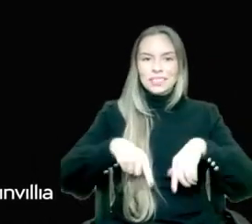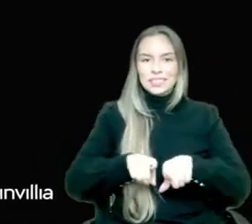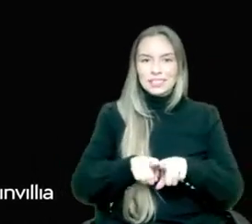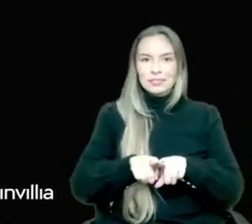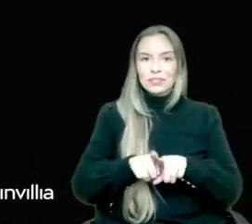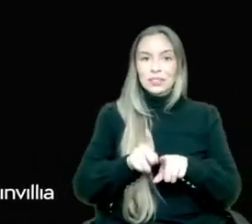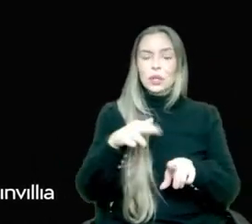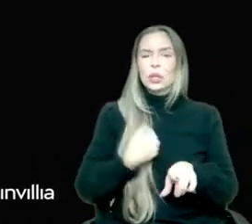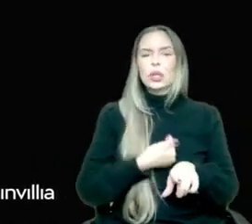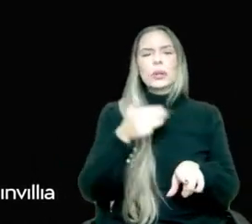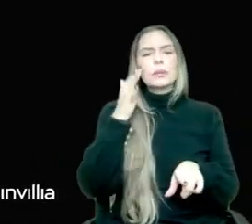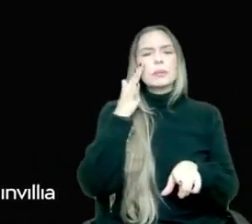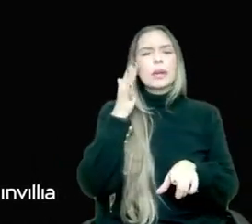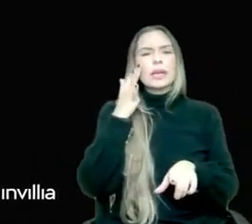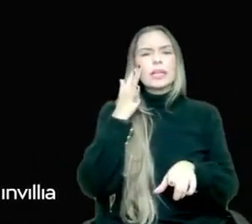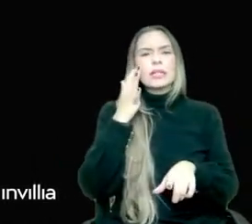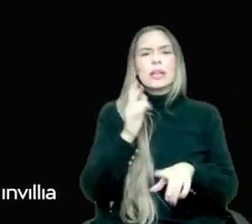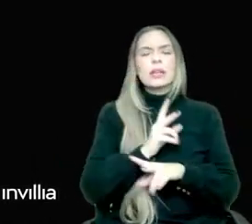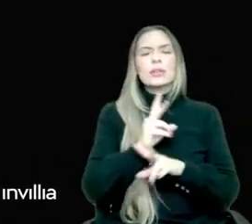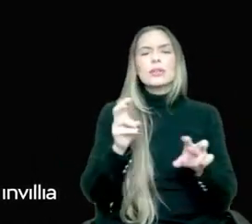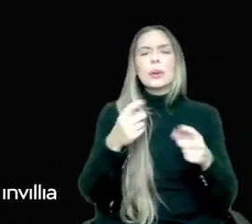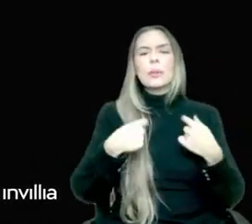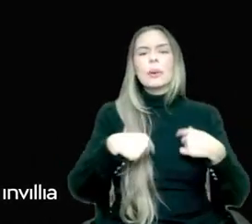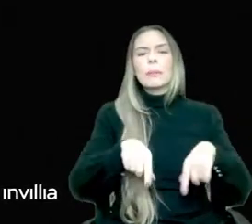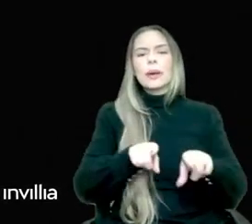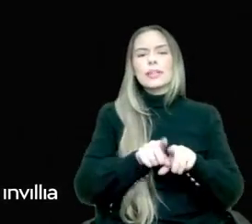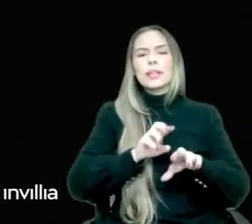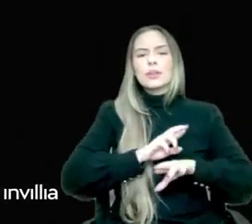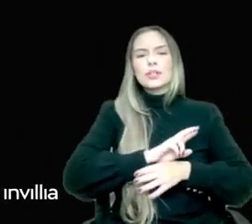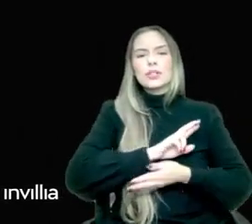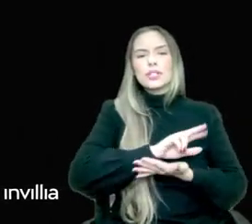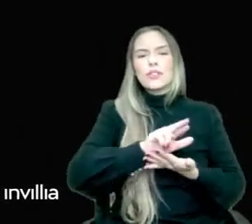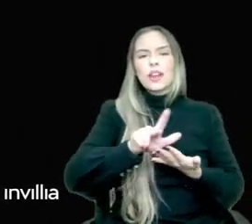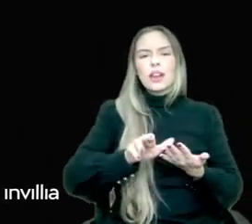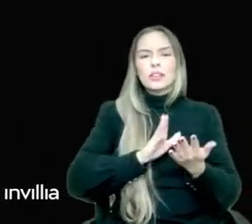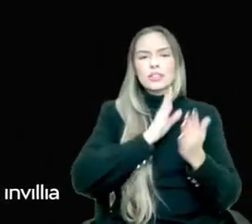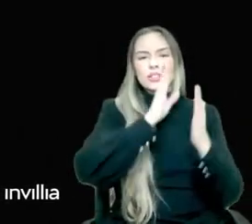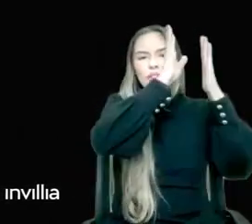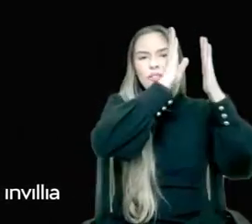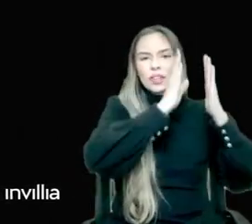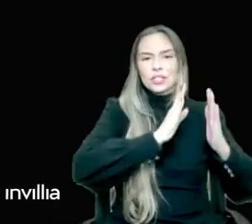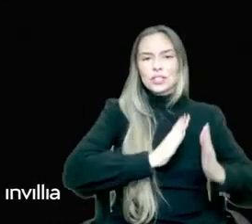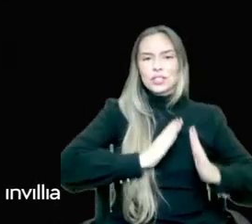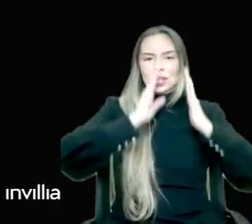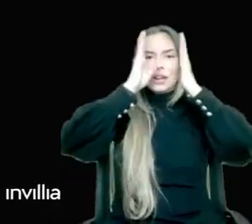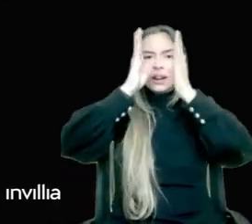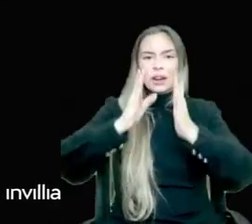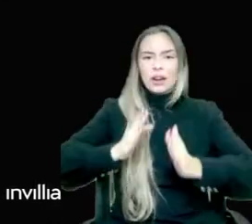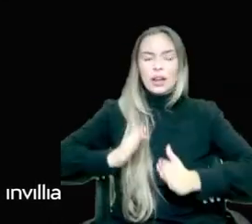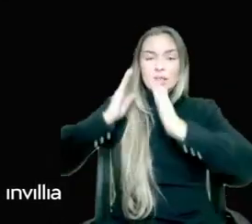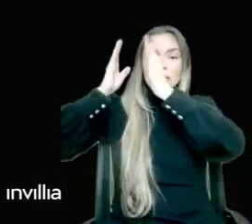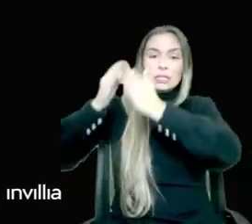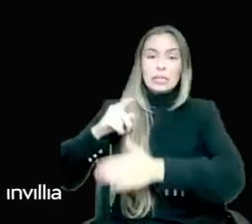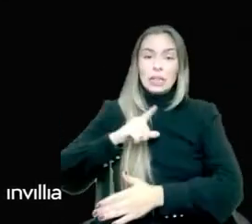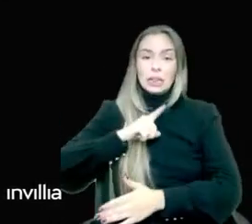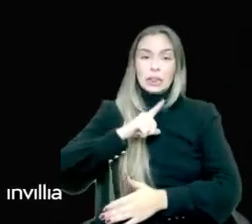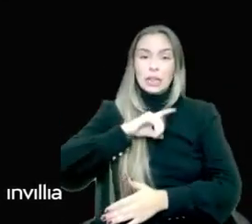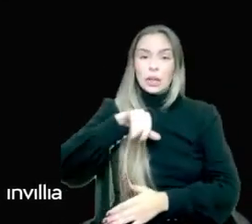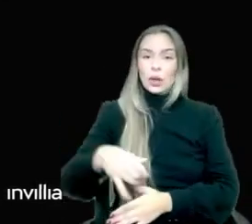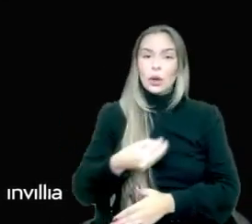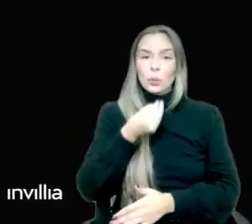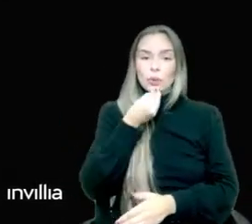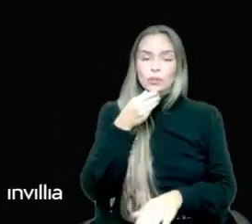about our partners in different verticals. And we have the opportunity at the AIR Group to work with phenomenal companies